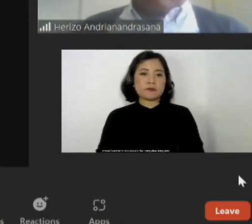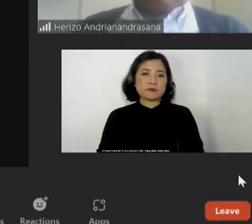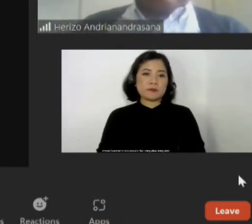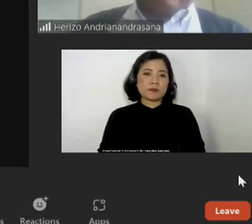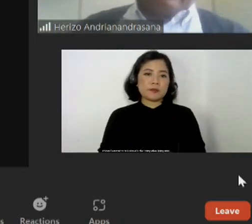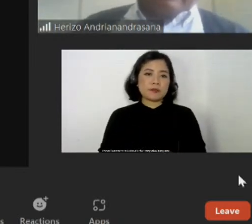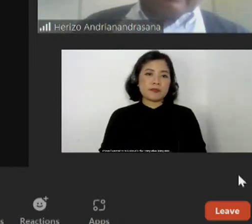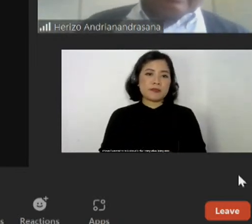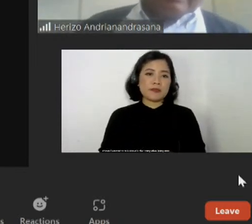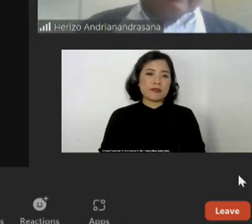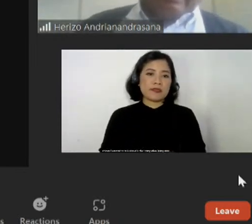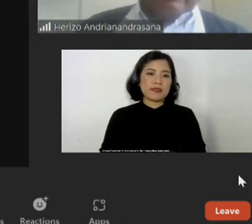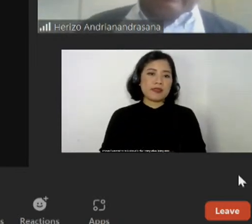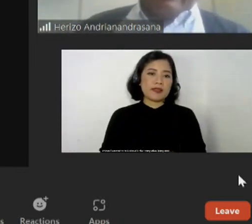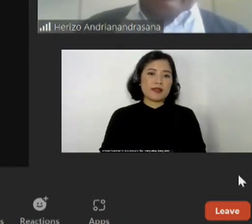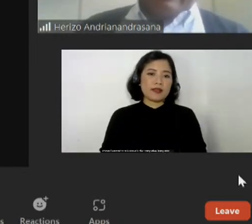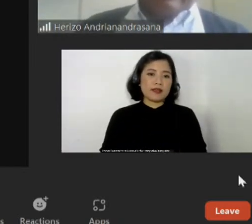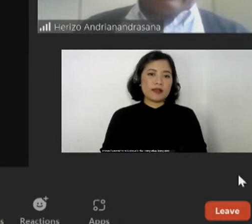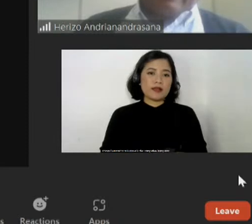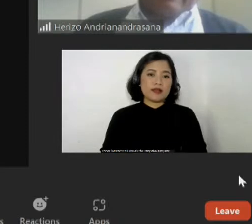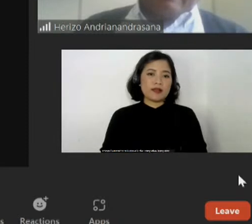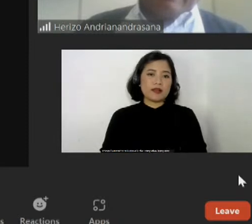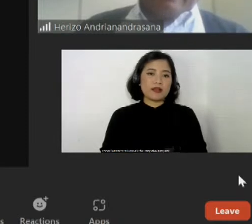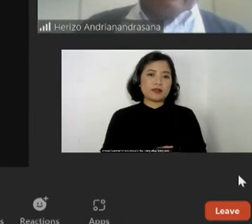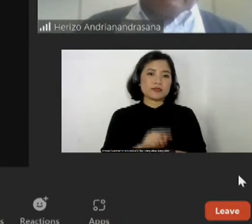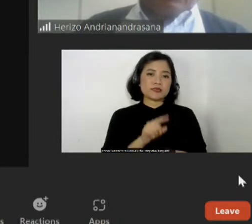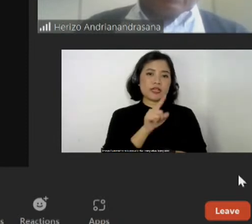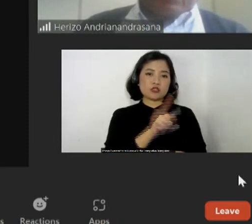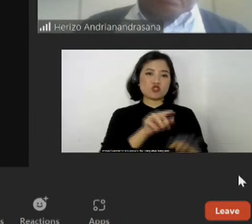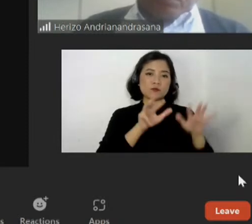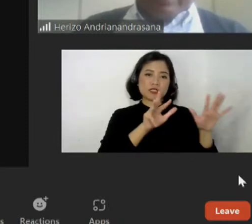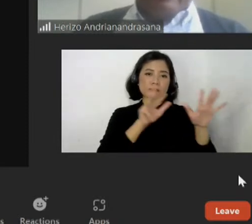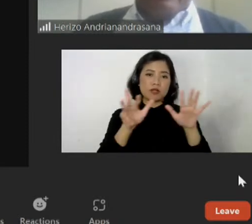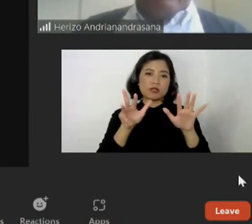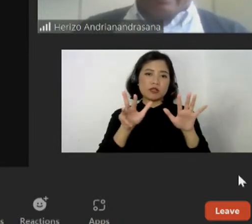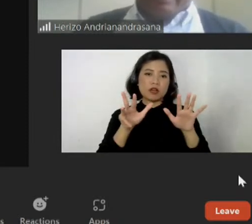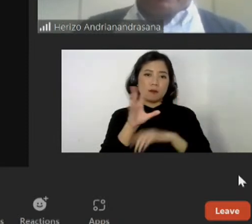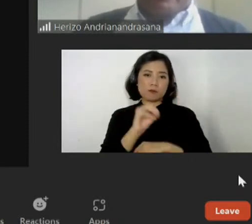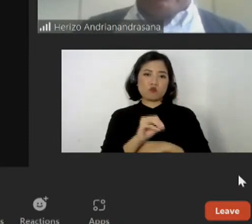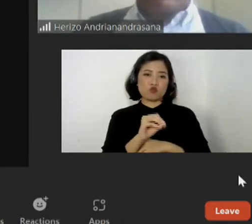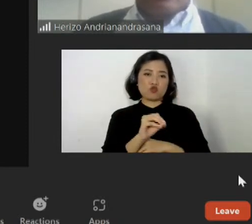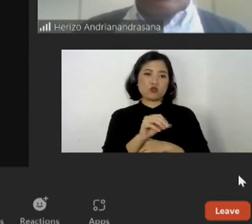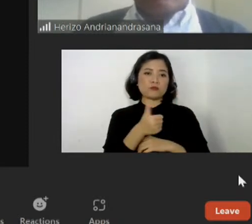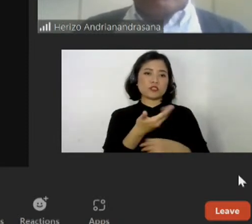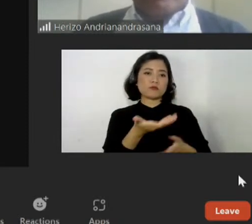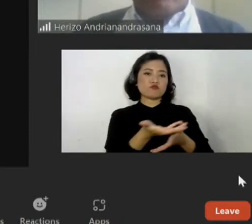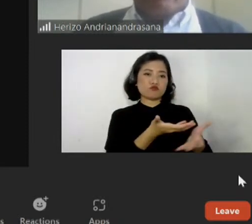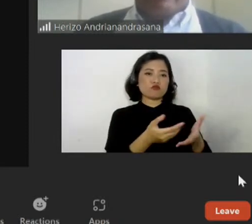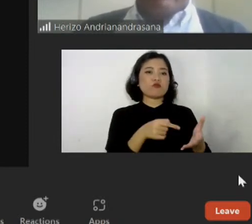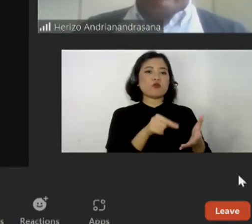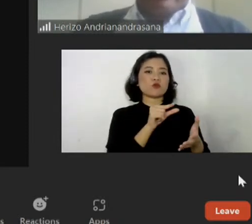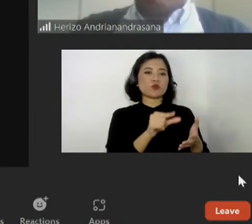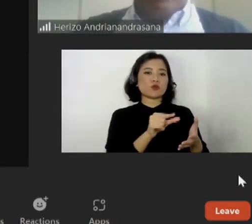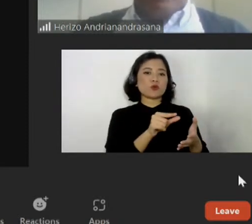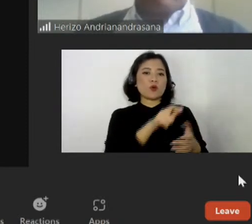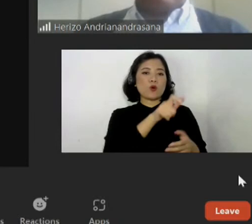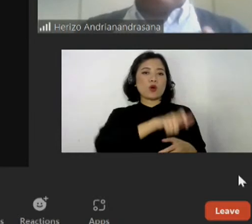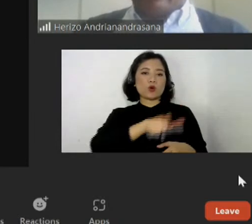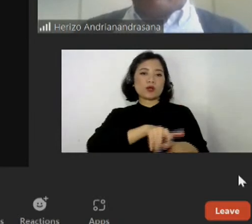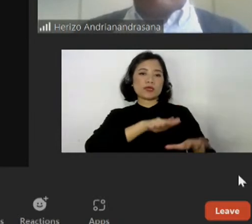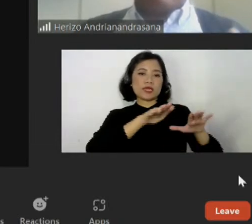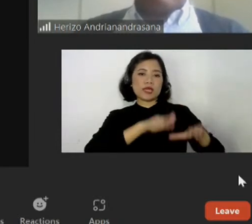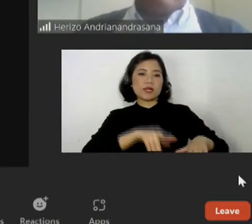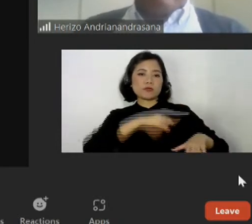been adopted since 1980s in order to provide direct benefits to local people living around the